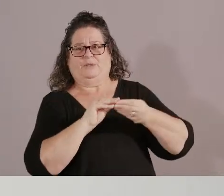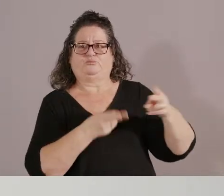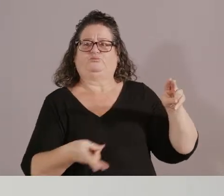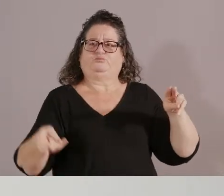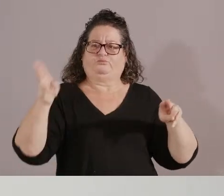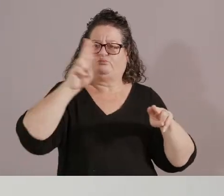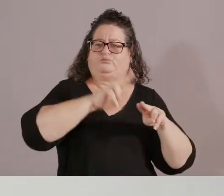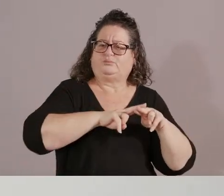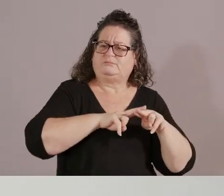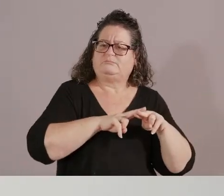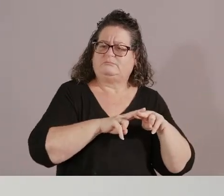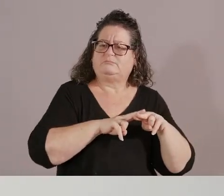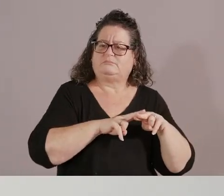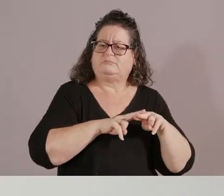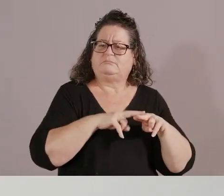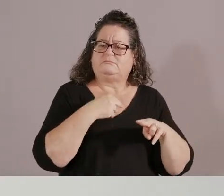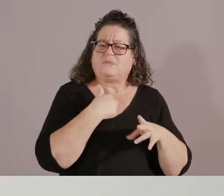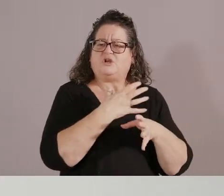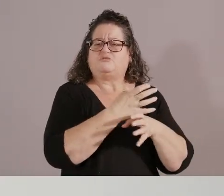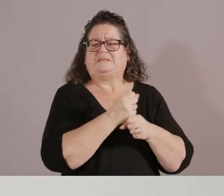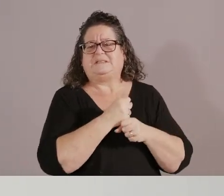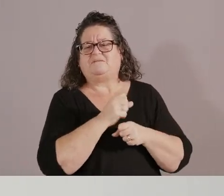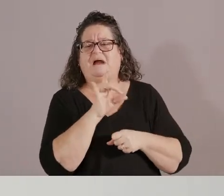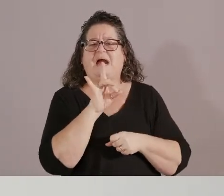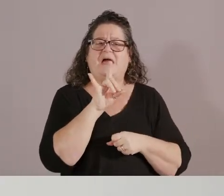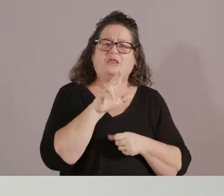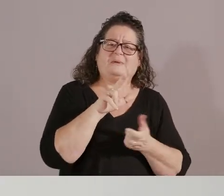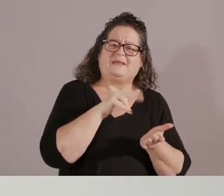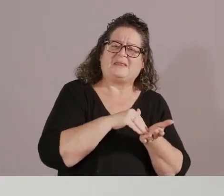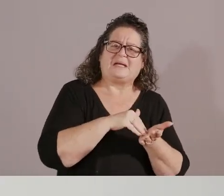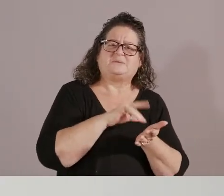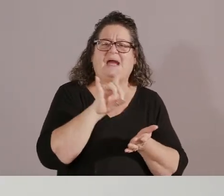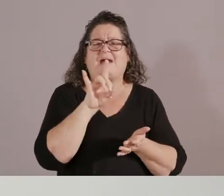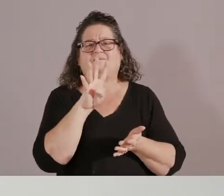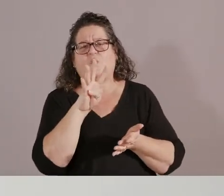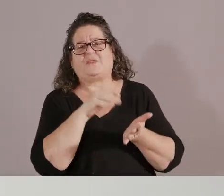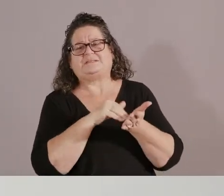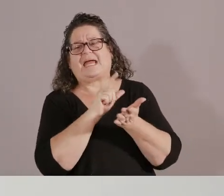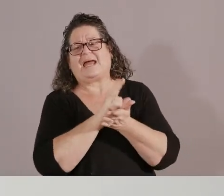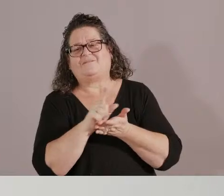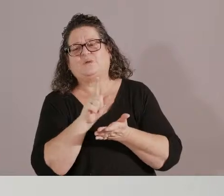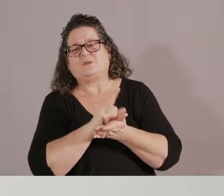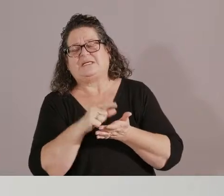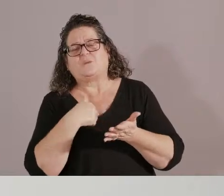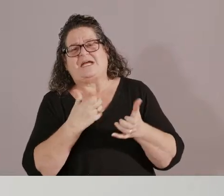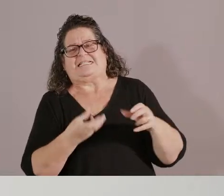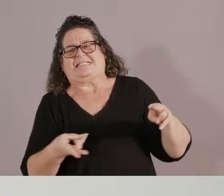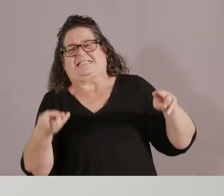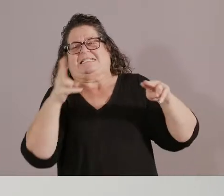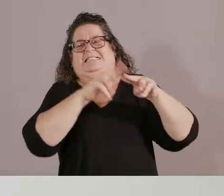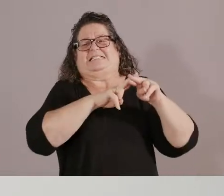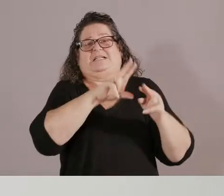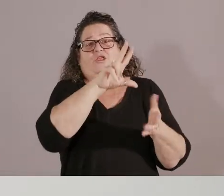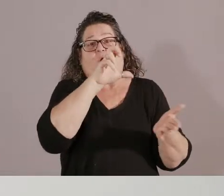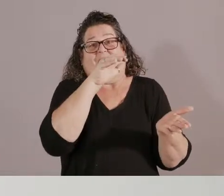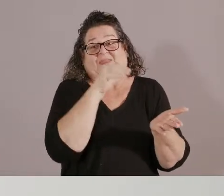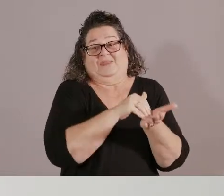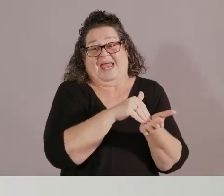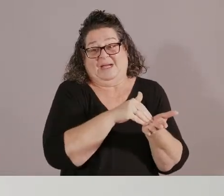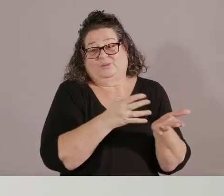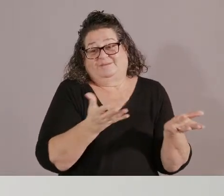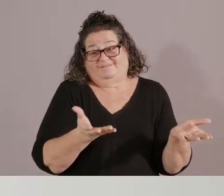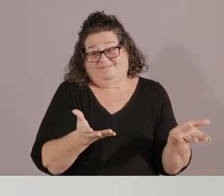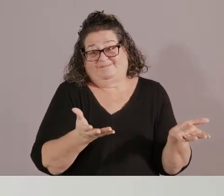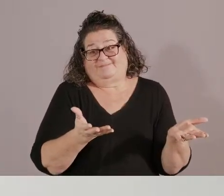a week, that would be a significant increase. And that was after looking at the major counties' plans and seeing how many doses they would